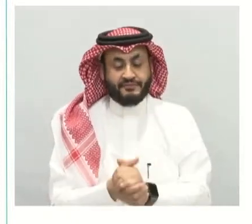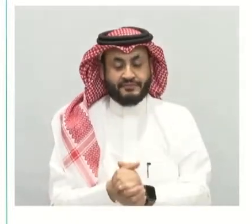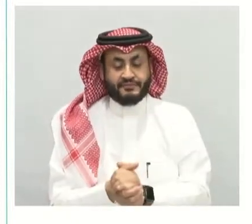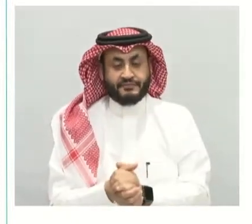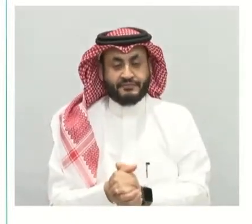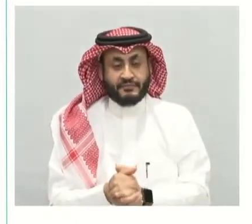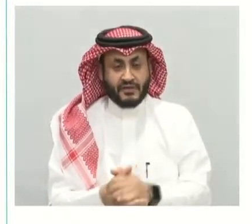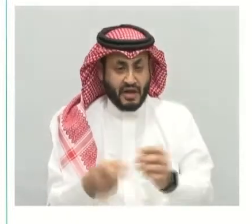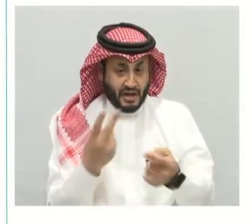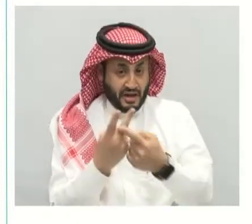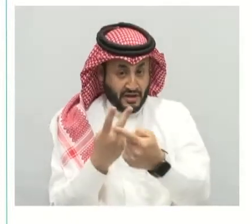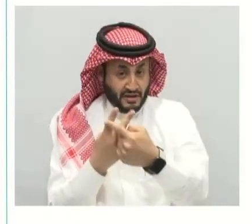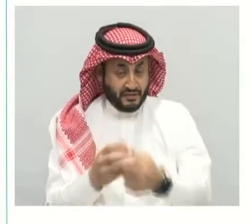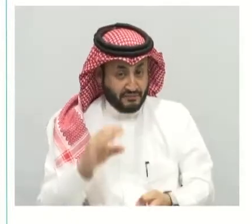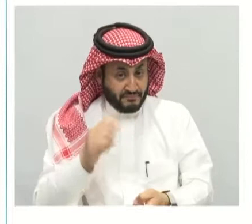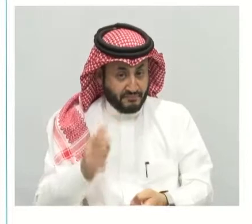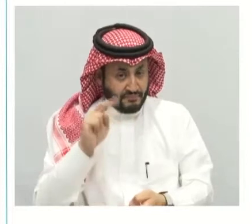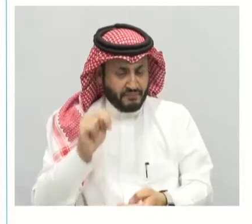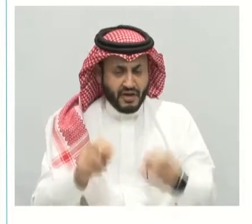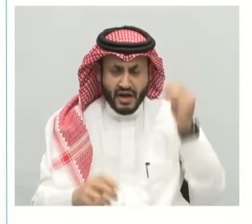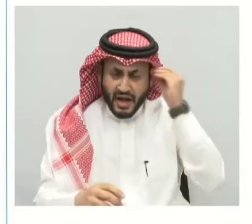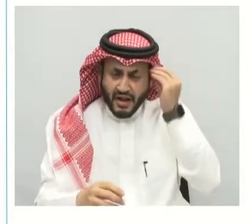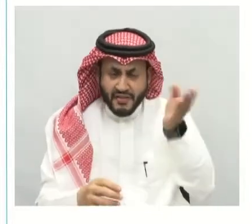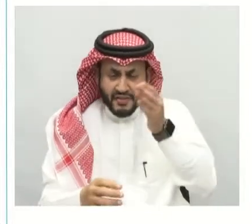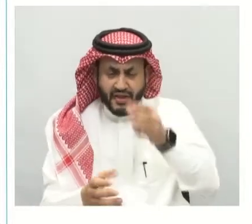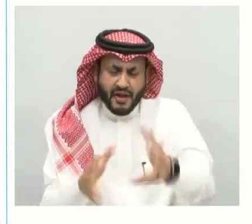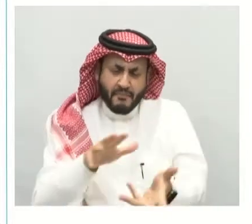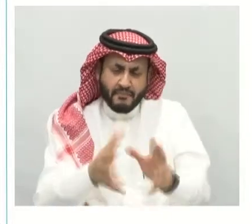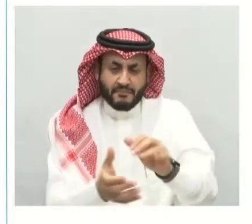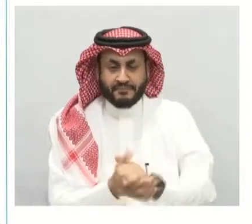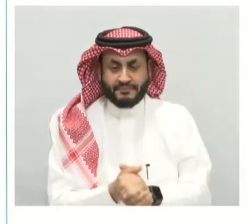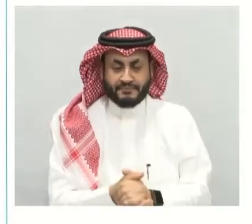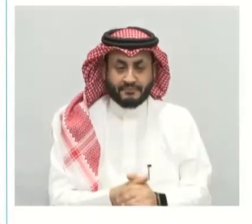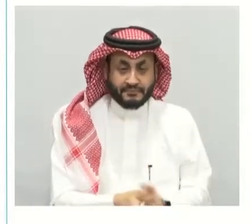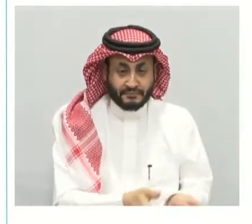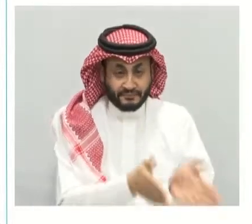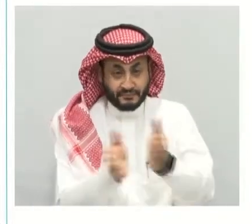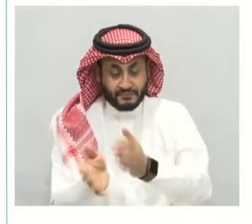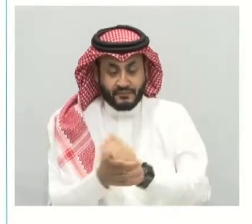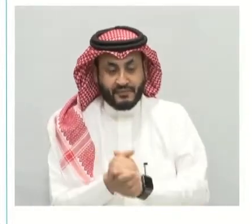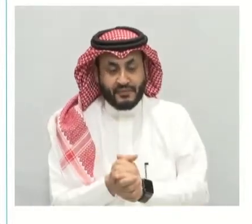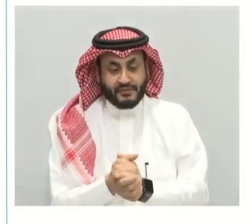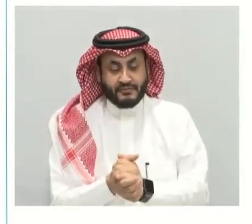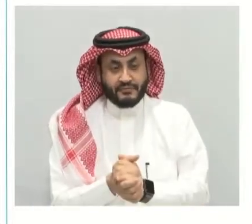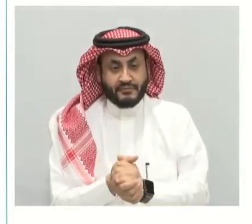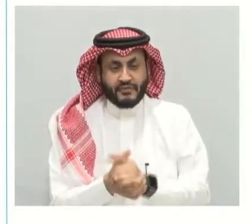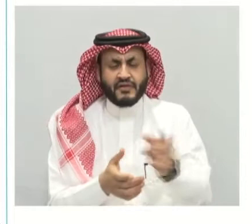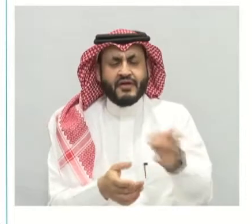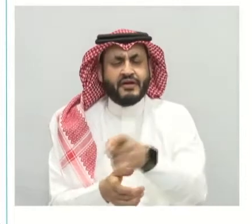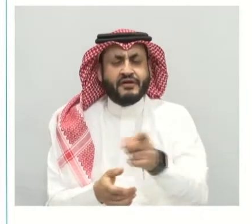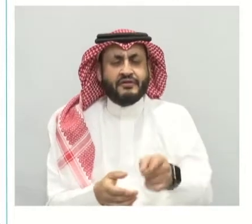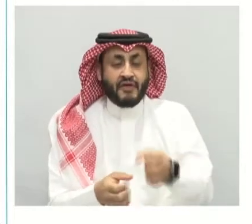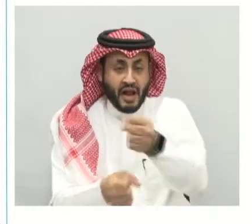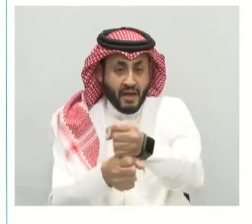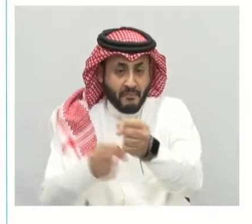used for two things, ability and a possibility. Also, here we have an example on how can